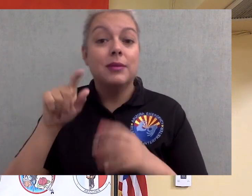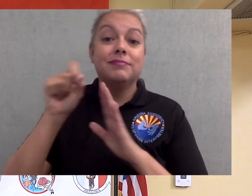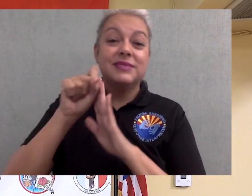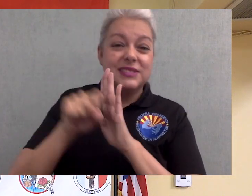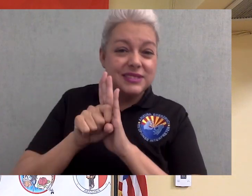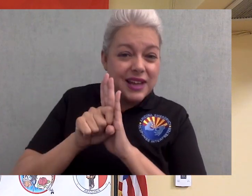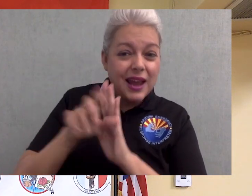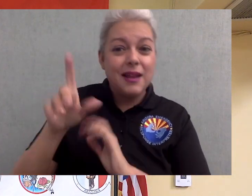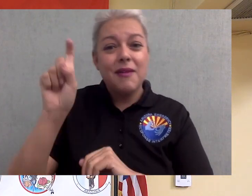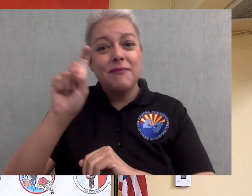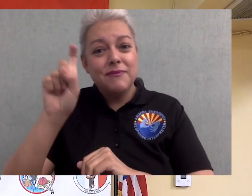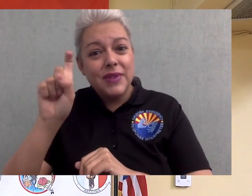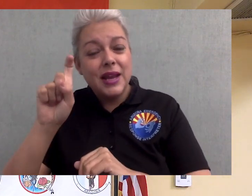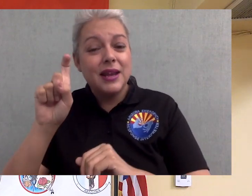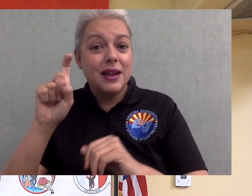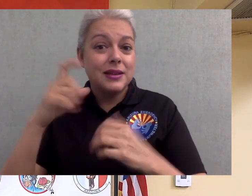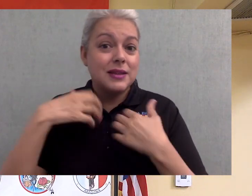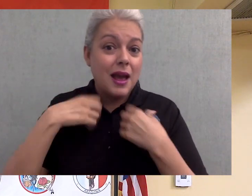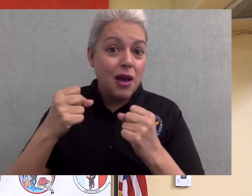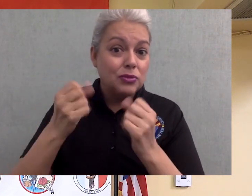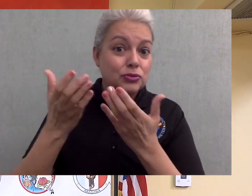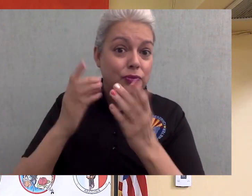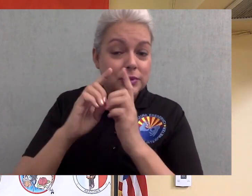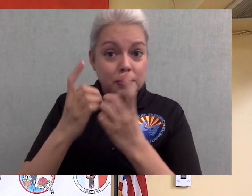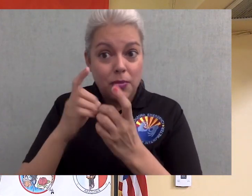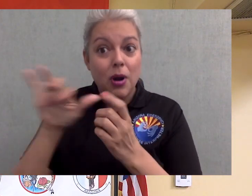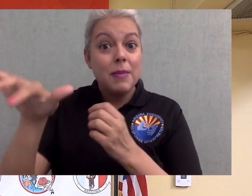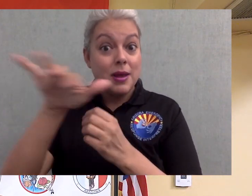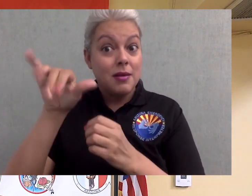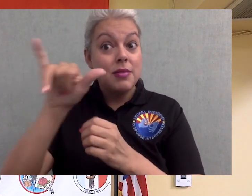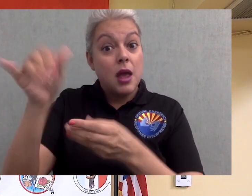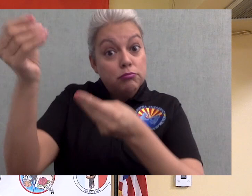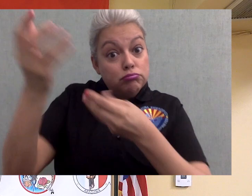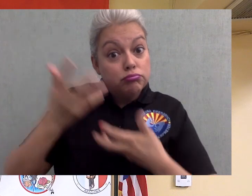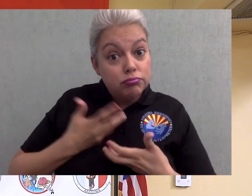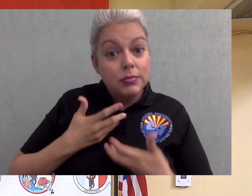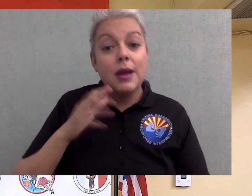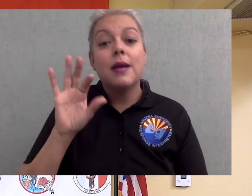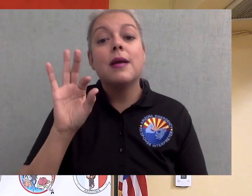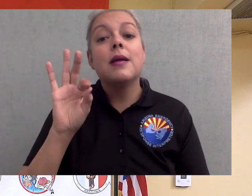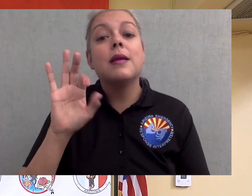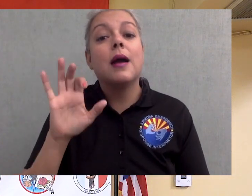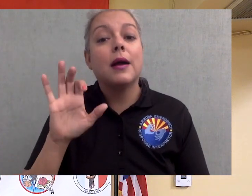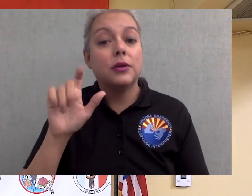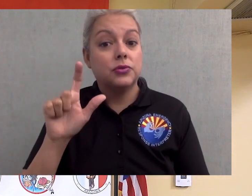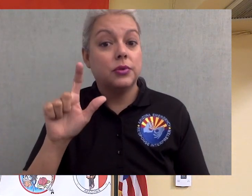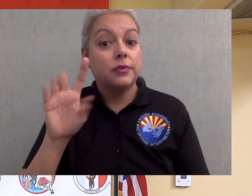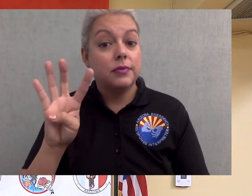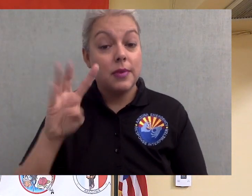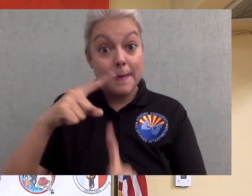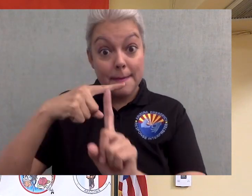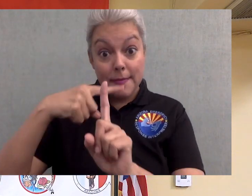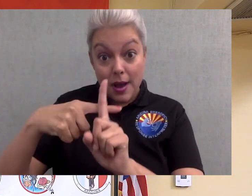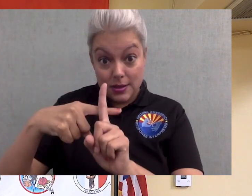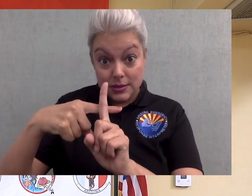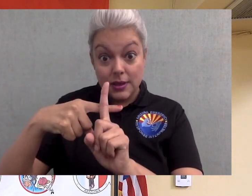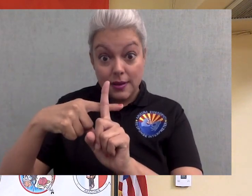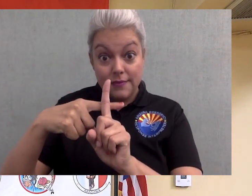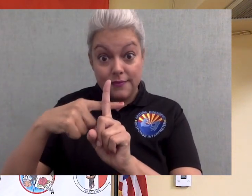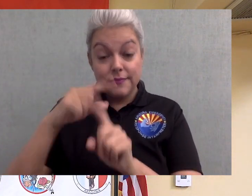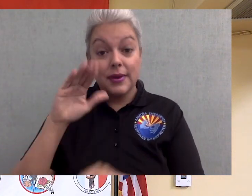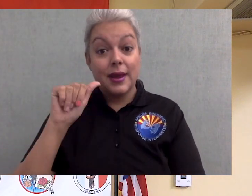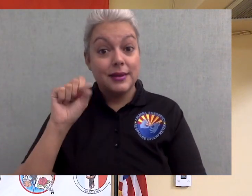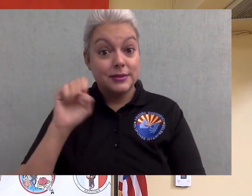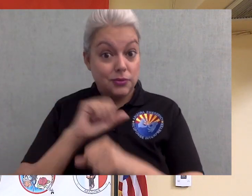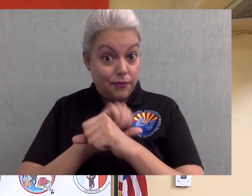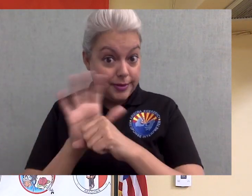Center. And this is tribal and non-tribal members. In the Guadalupe area, we have 924 positive cases, and